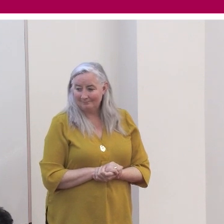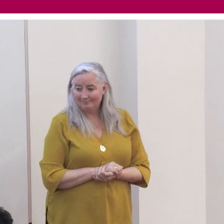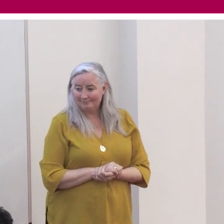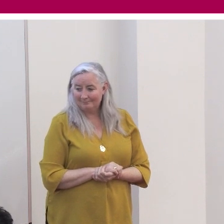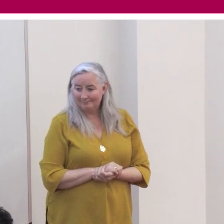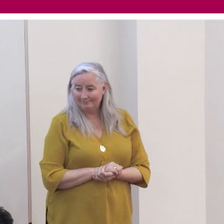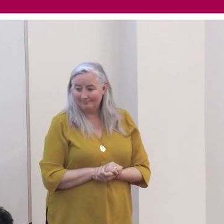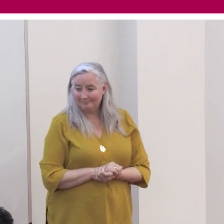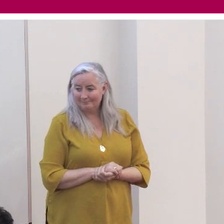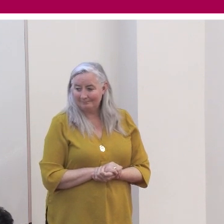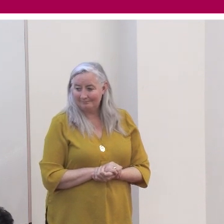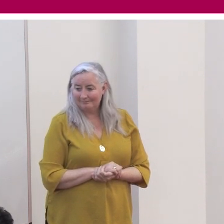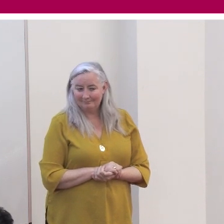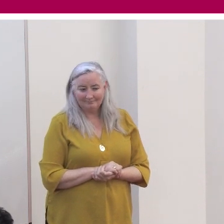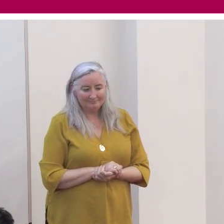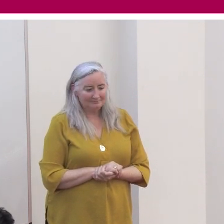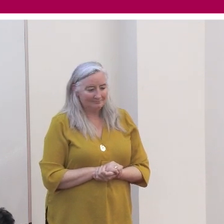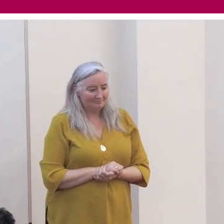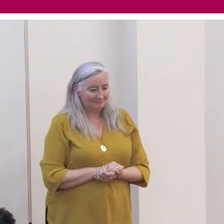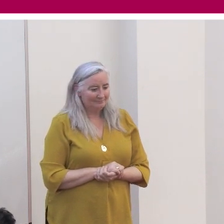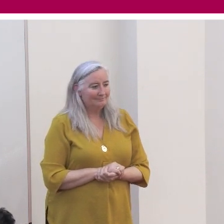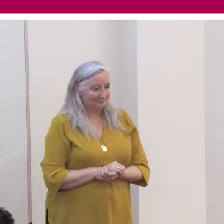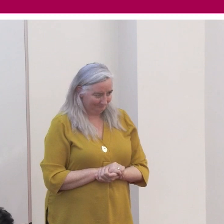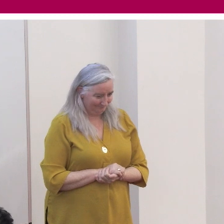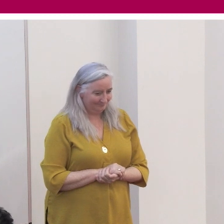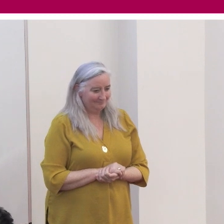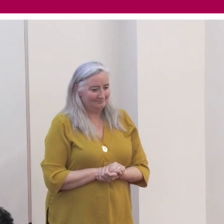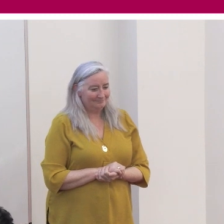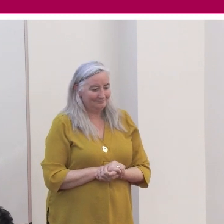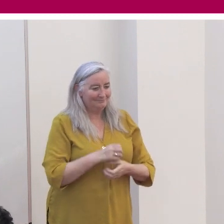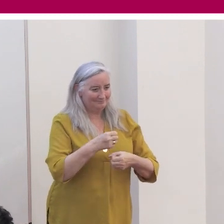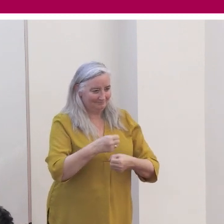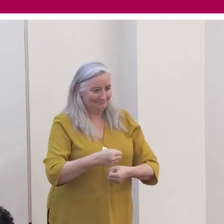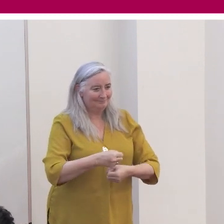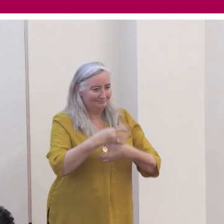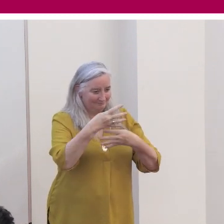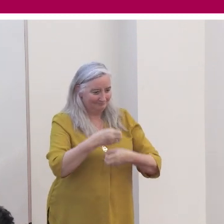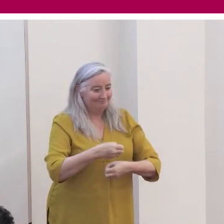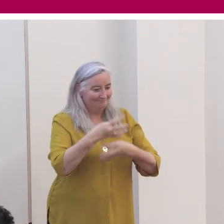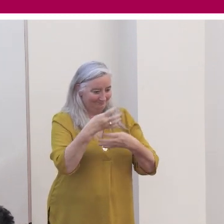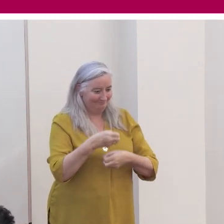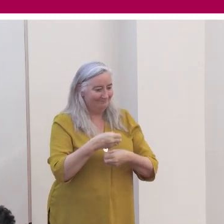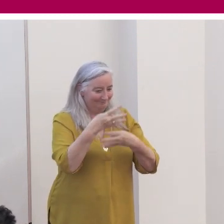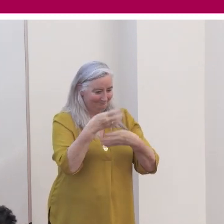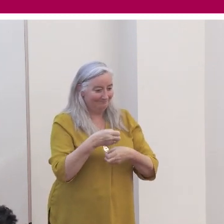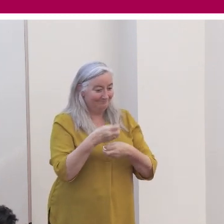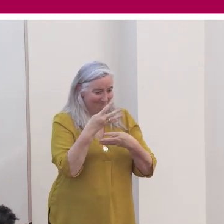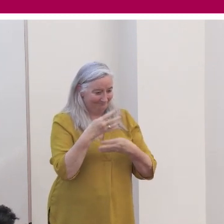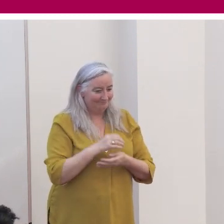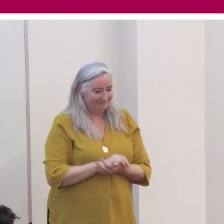so this particular aspect, then it's already important just to give you a frame of how in the criminal justice they